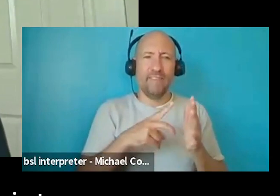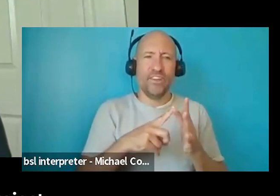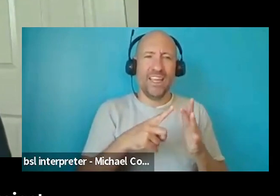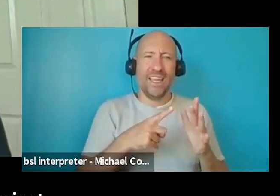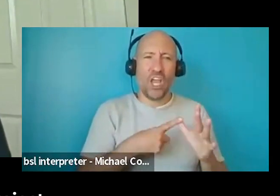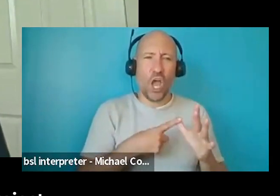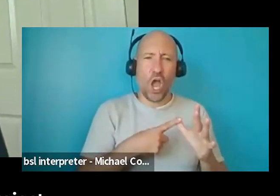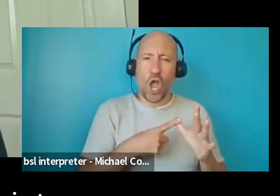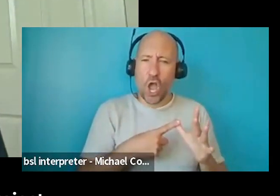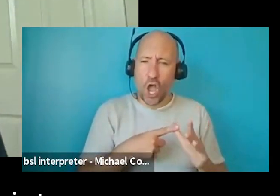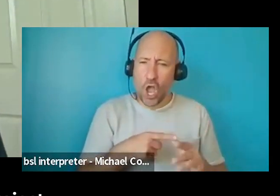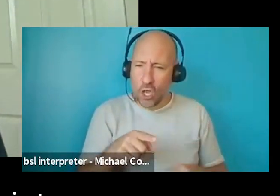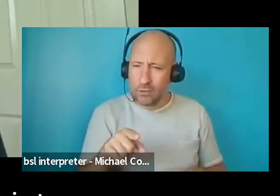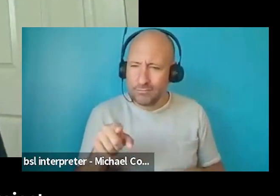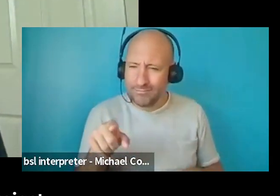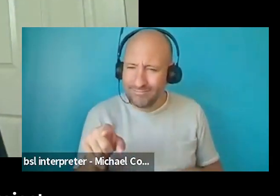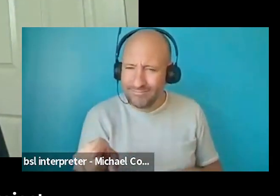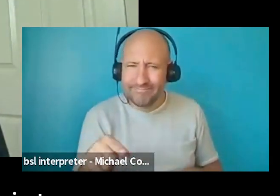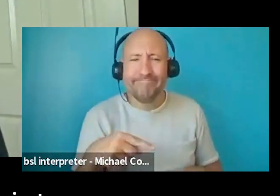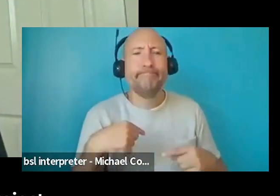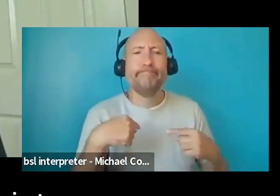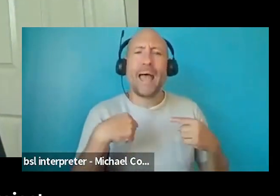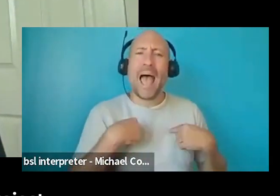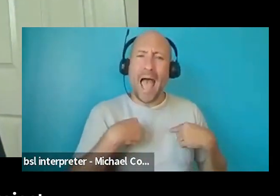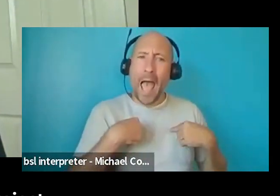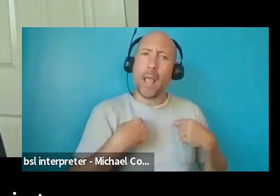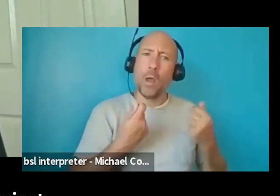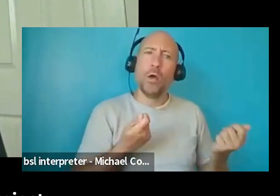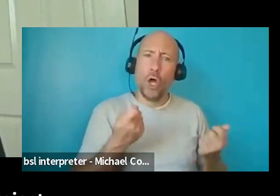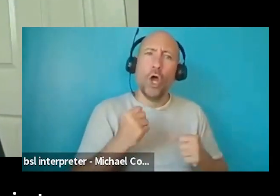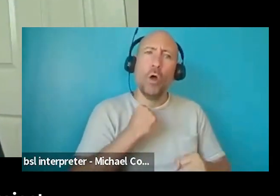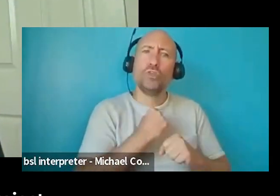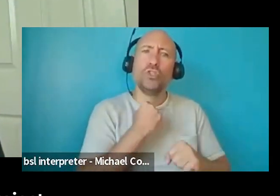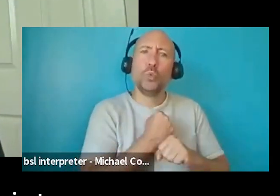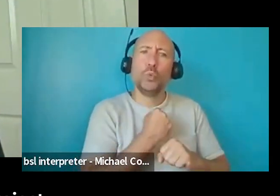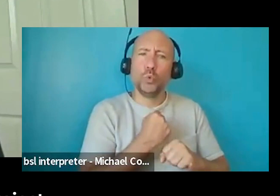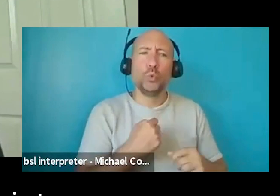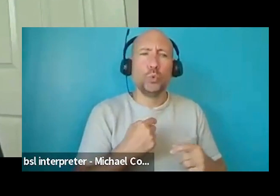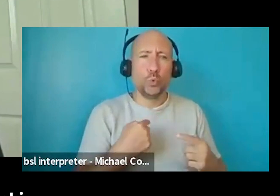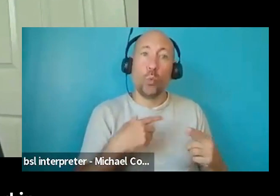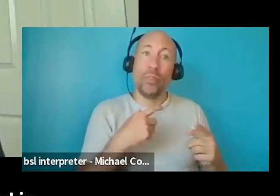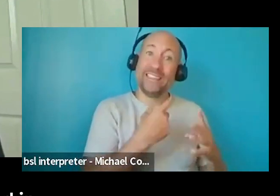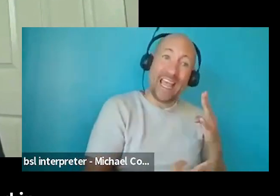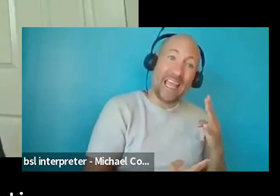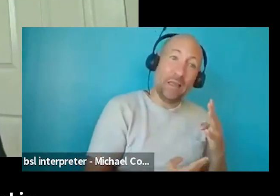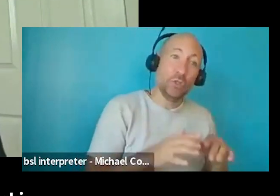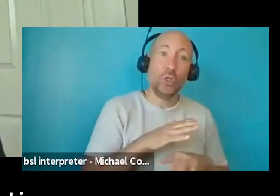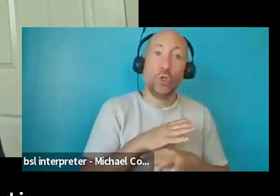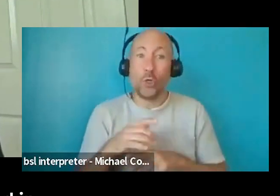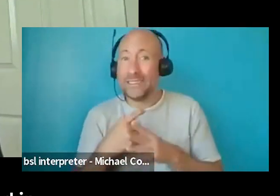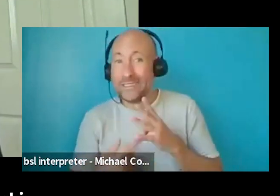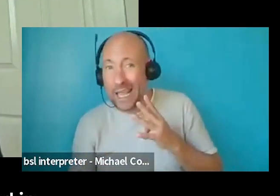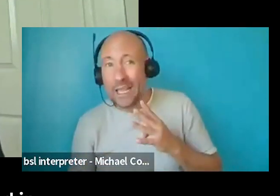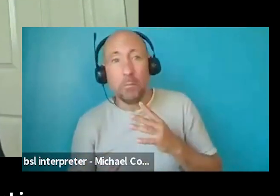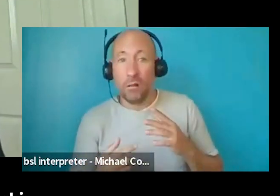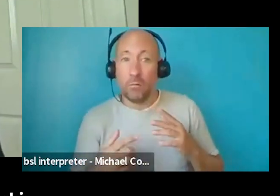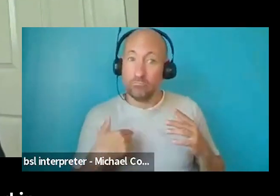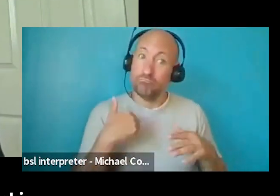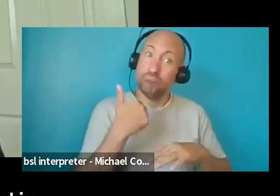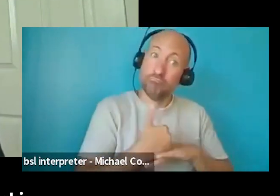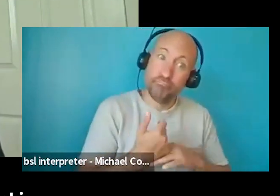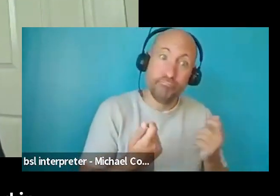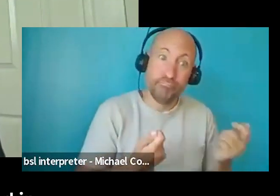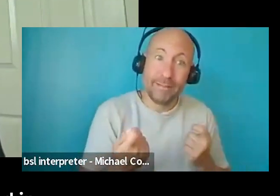as a producer, I work on a dance project with disabled and non-disabled artists. This summer residencies